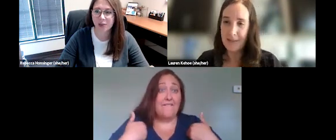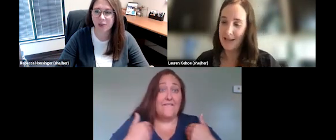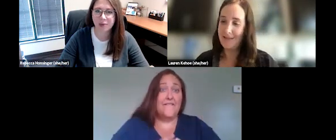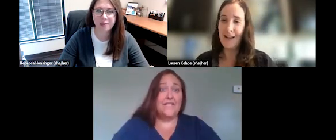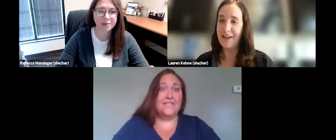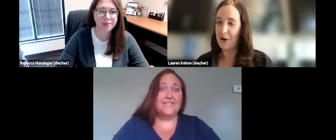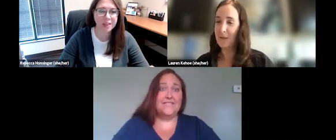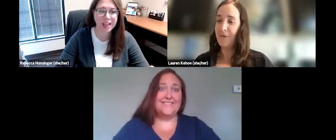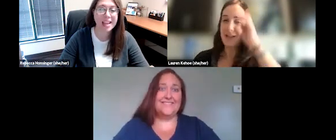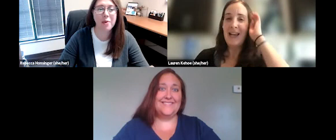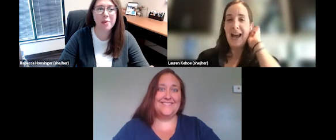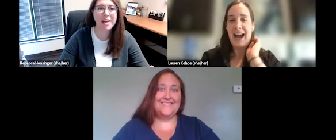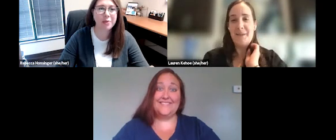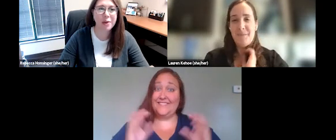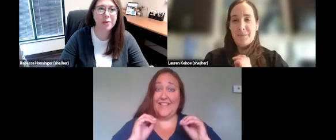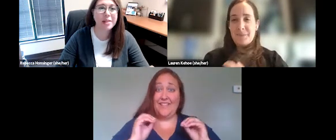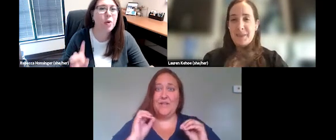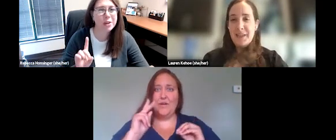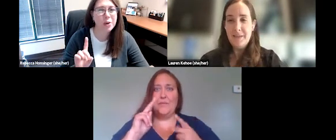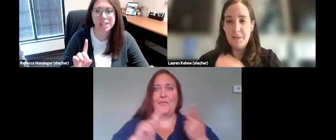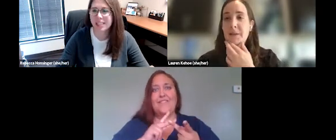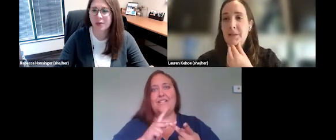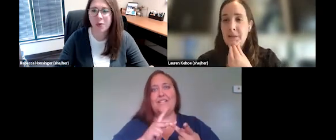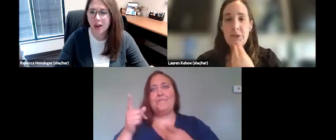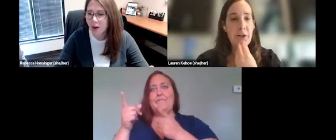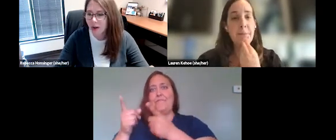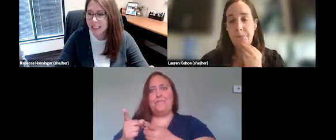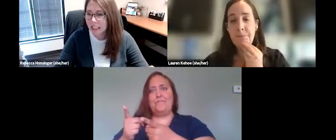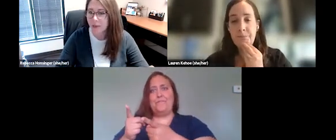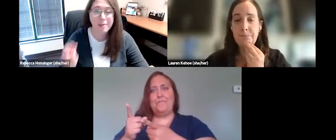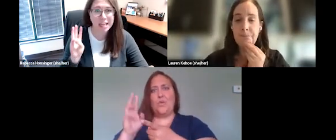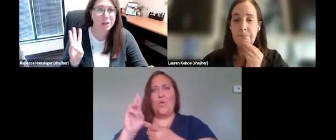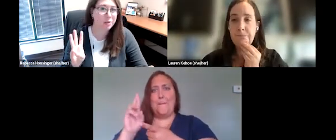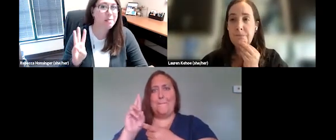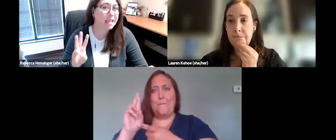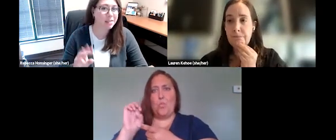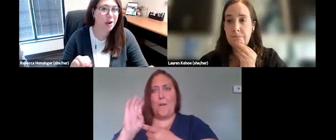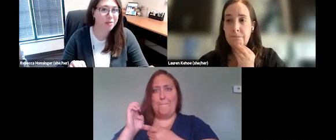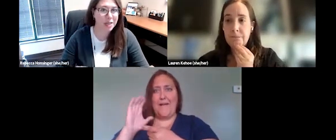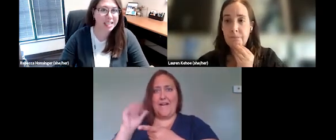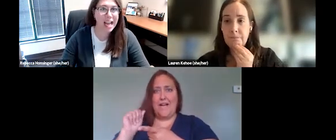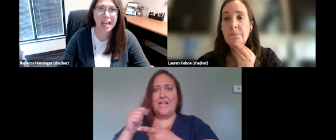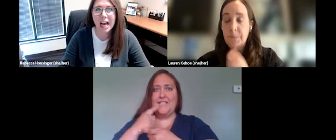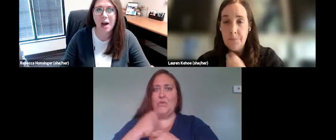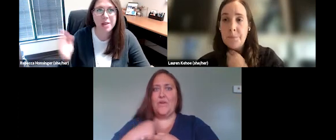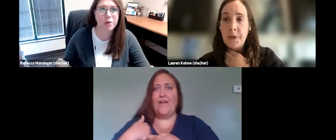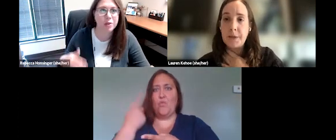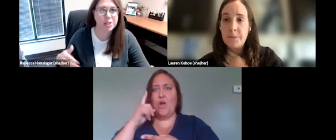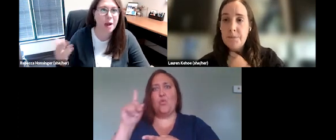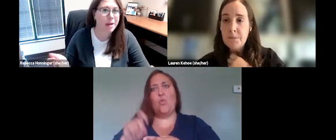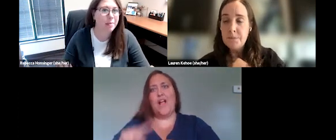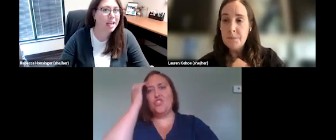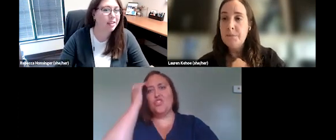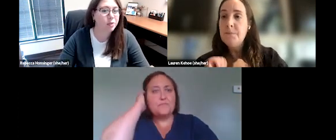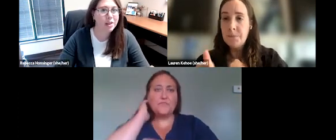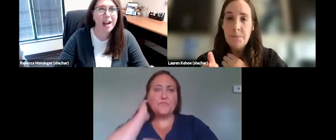I'm just seeing nodding. Okay, perfect. We have one question. So if you want to go Sure. until maybe the other 3 minutes, if you have more to say, and then Perfect. we'll start